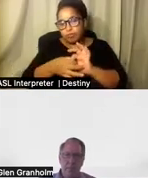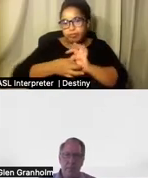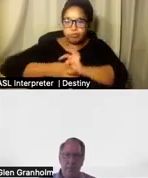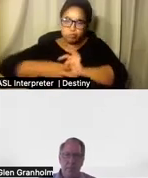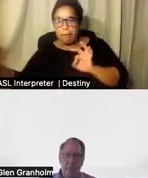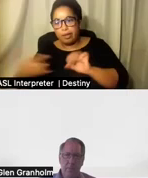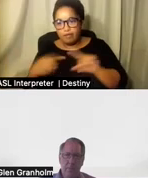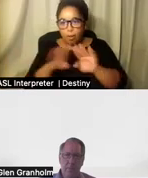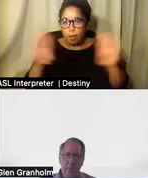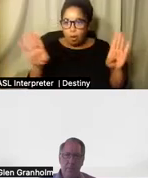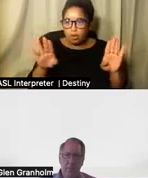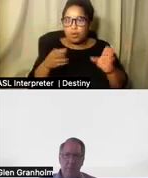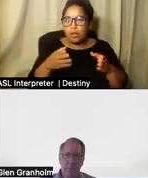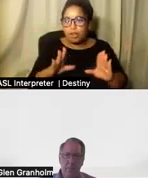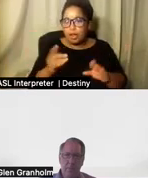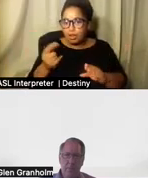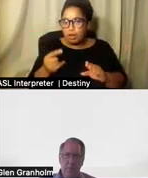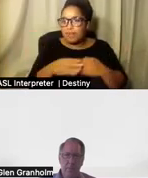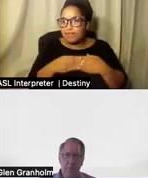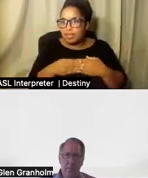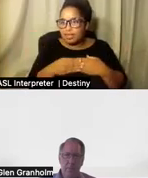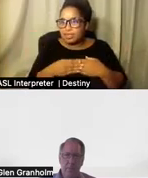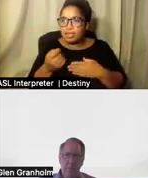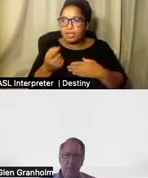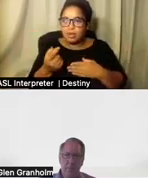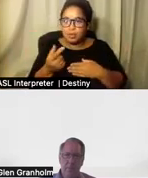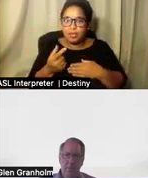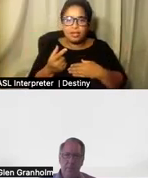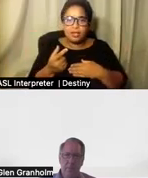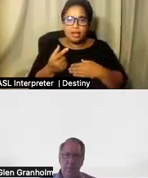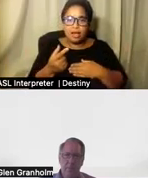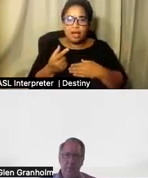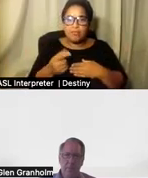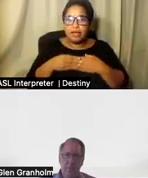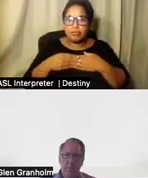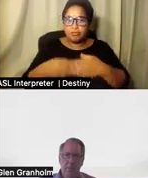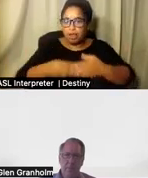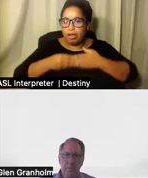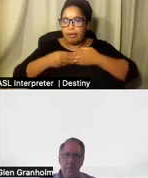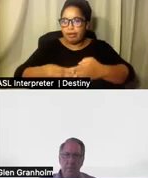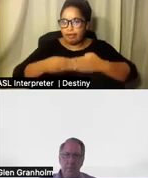to have a little flexibility, a little play, which is gonna be very helpful. And Glenn mentioned that earlier in the slides